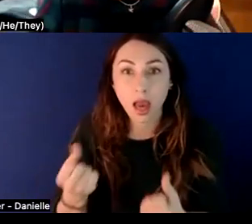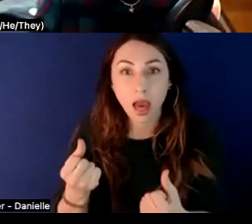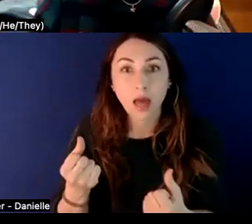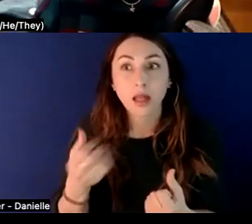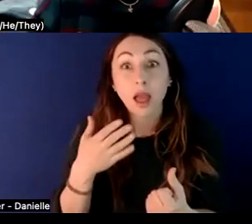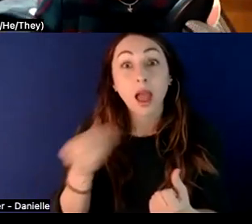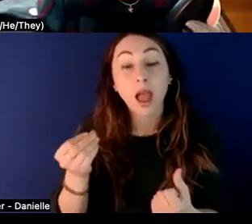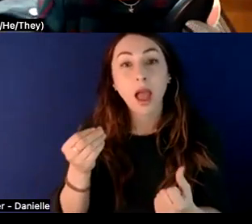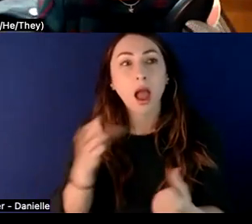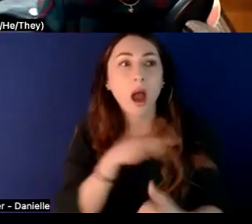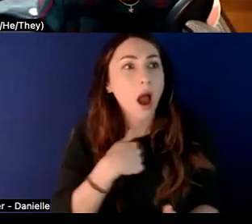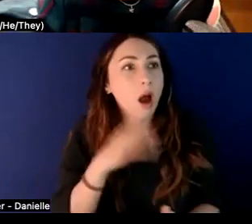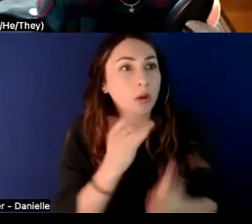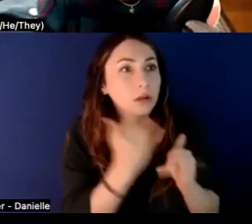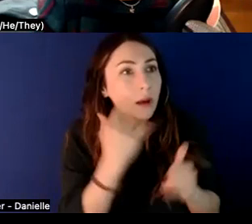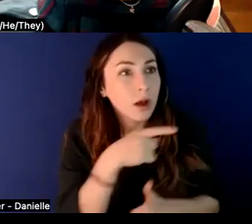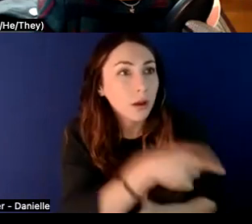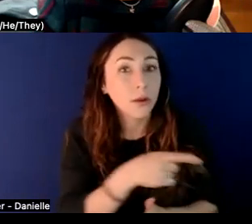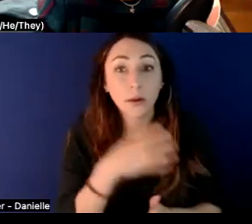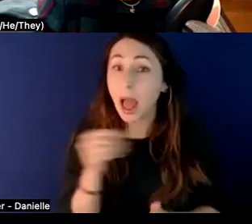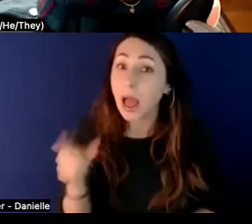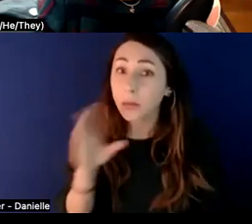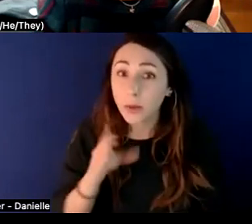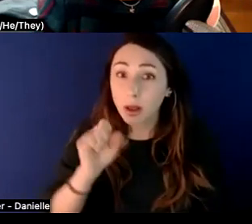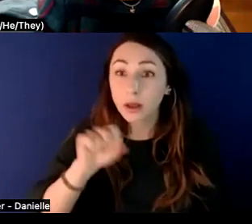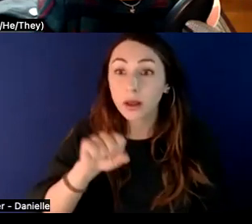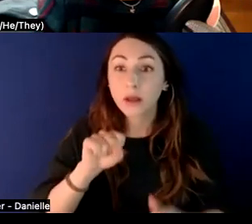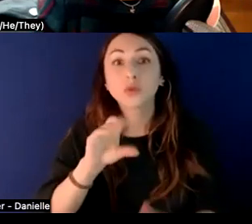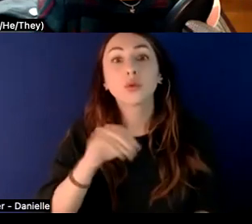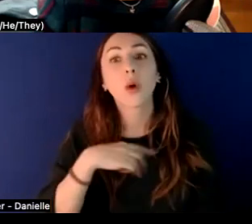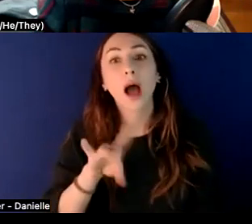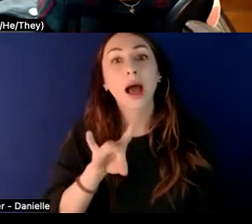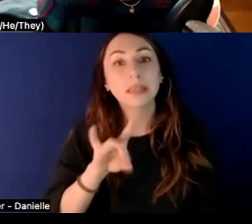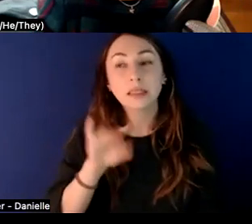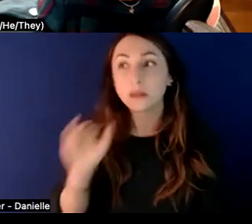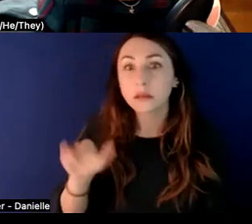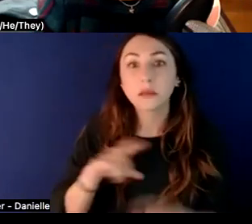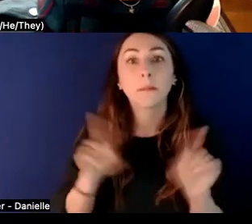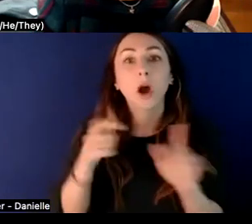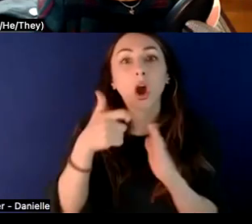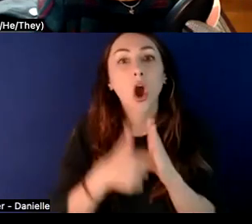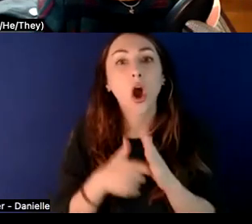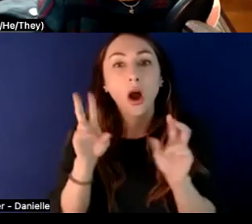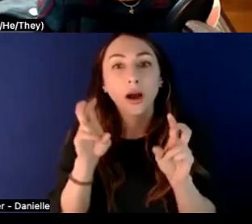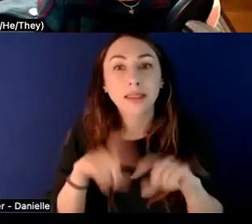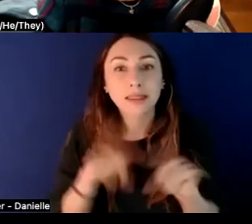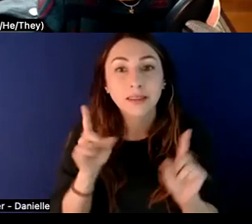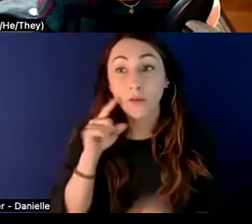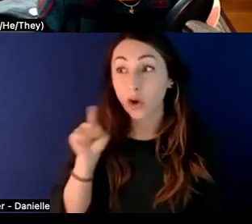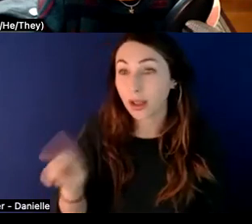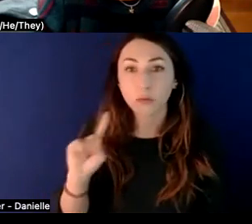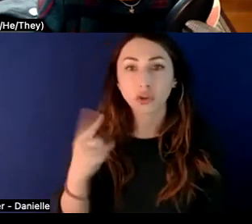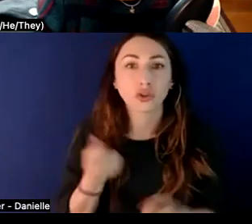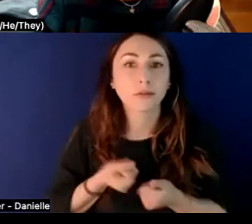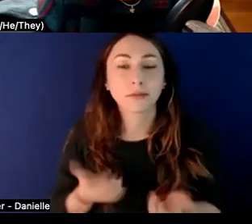is he would. And so I did, but it didn't cost him what it cost me. To him, he was just tired. But for me,